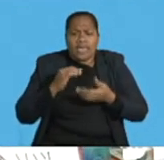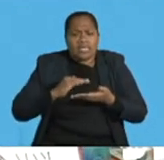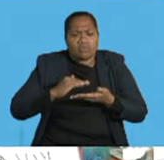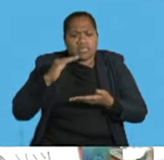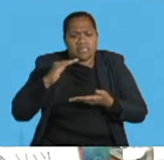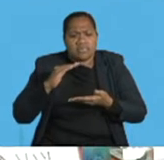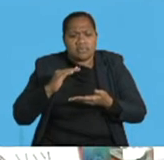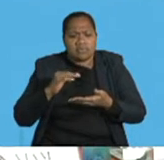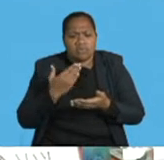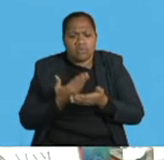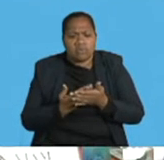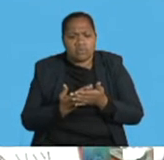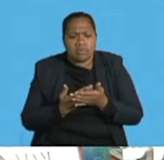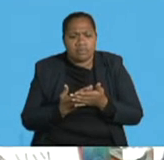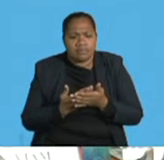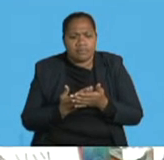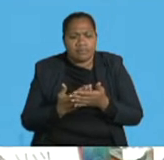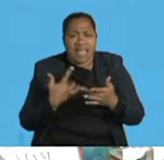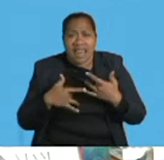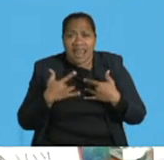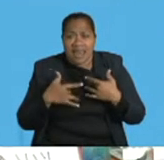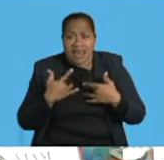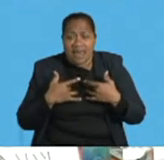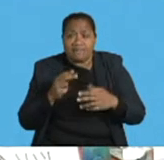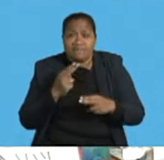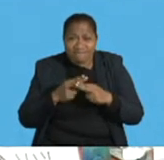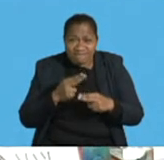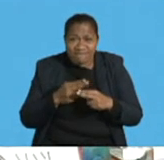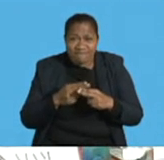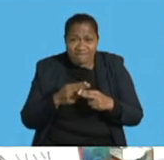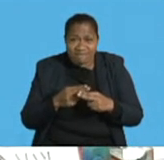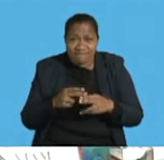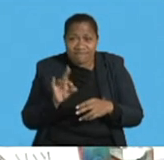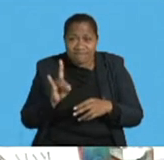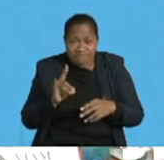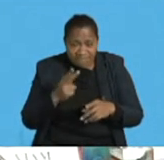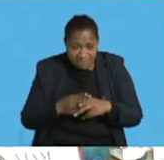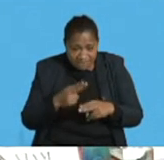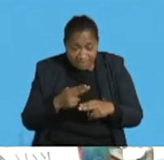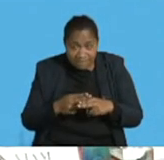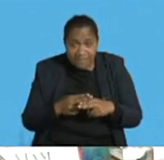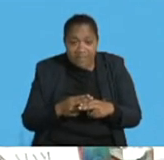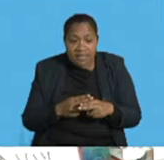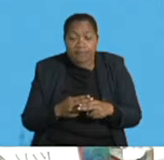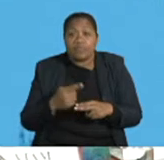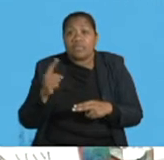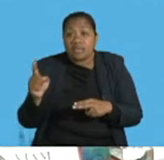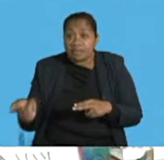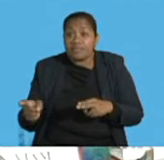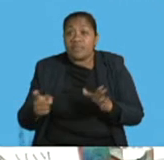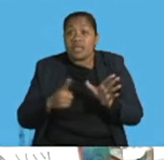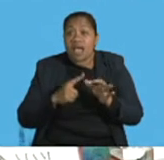wild stocks and other impacts on marine ecosystem, aquaculture is vitally important to